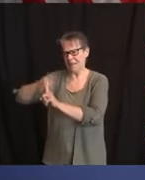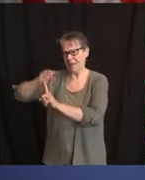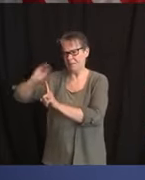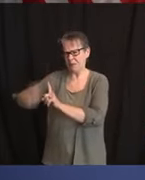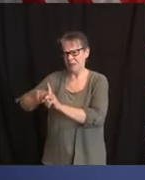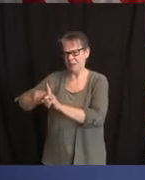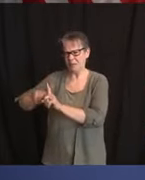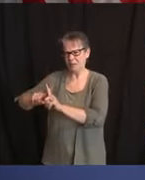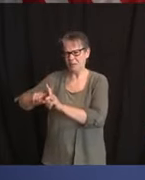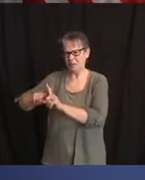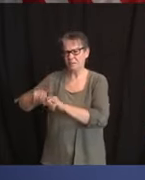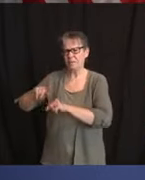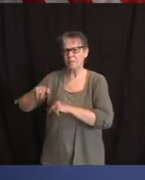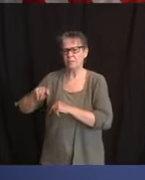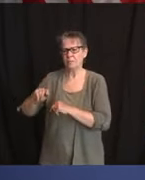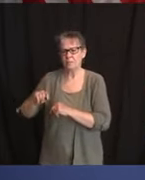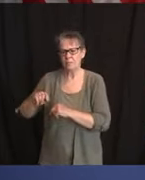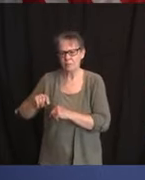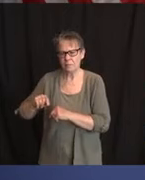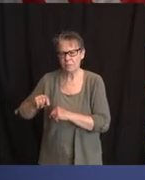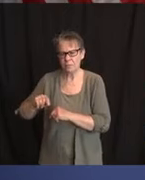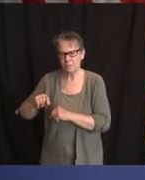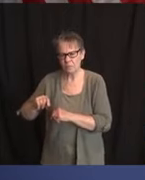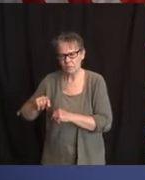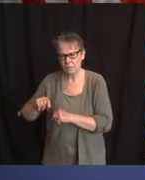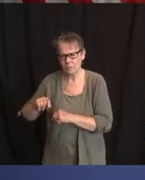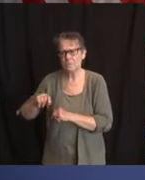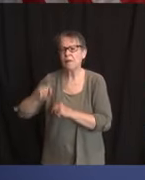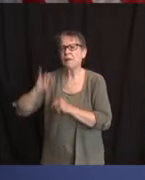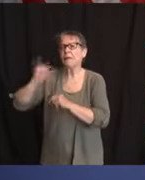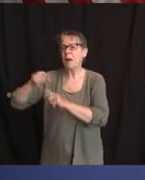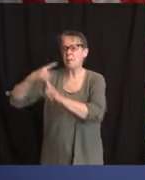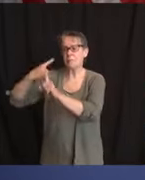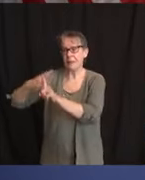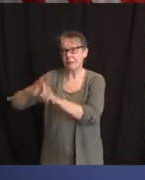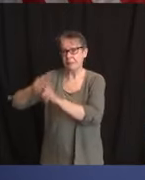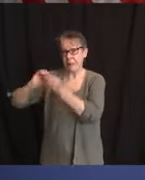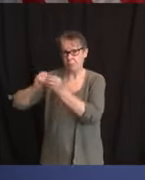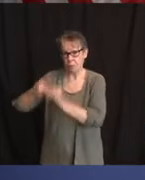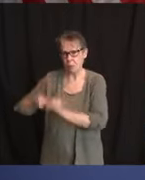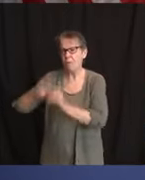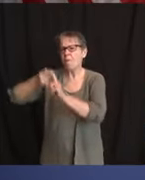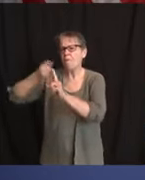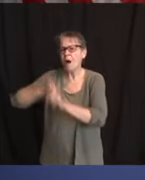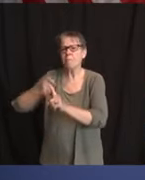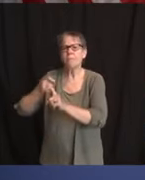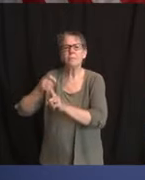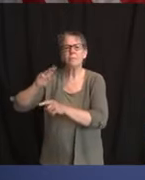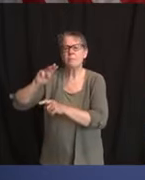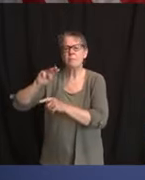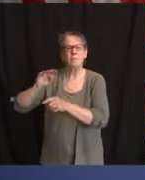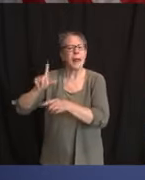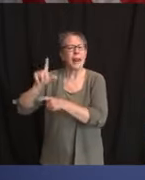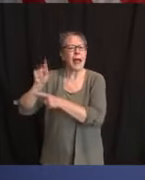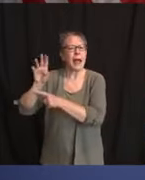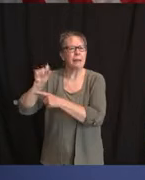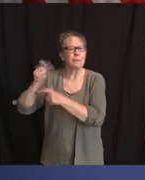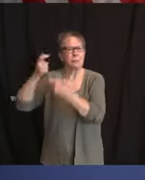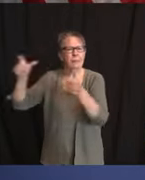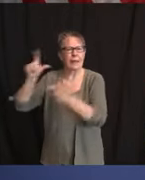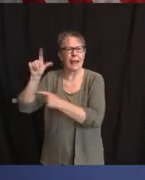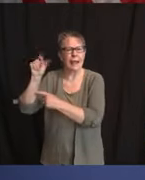total reported by the state was about 1,700. That number has grown to last week, where there was a difference, an average daily